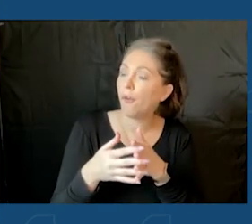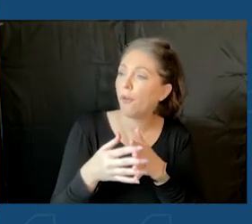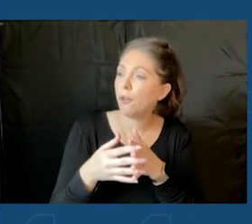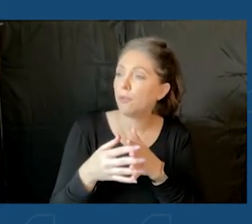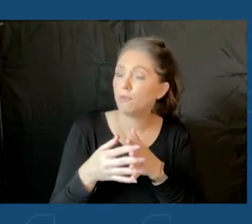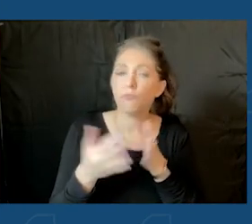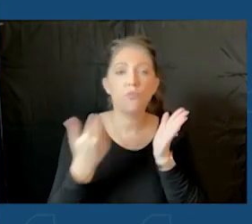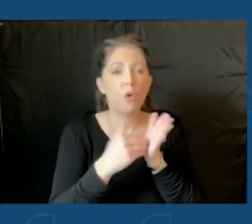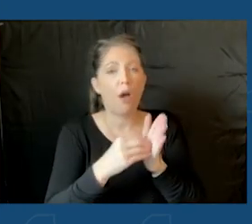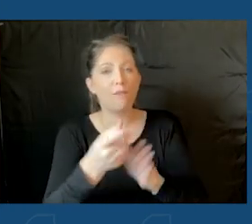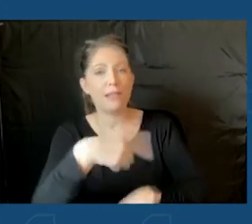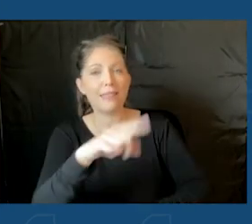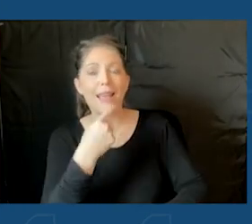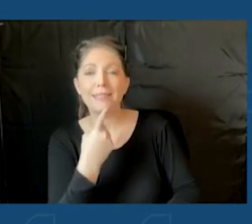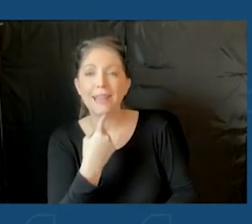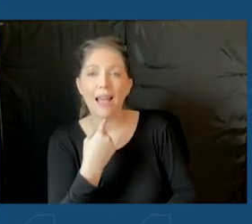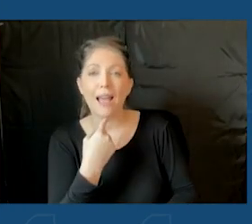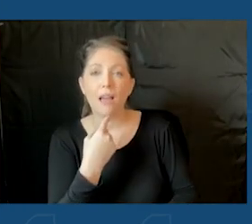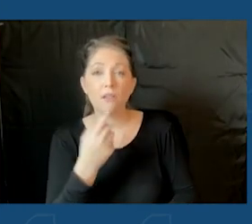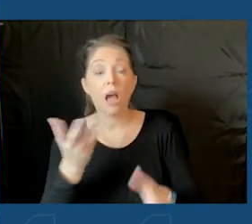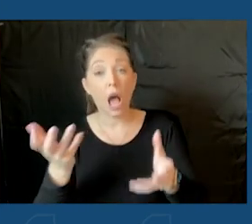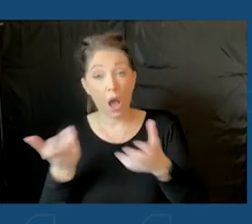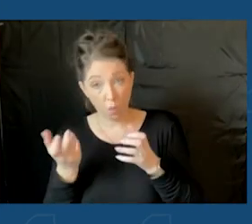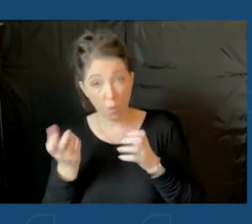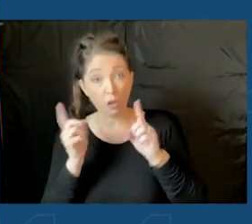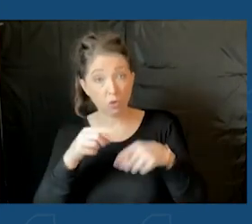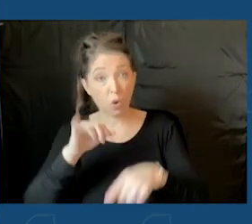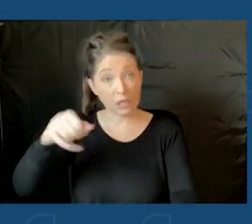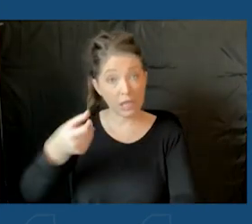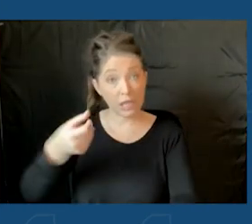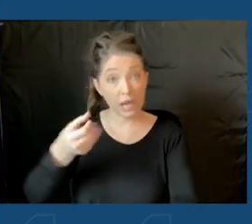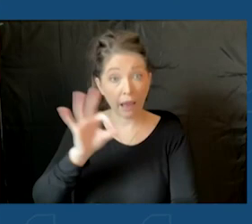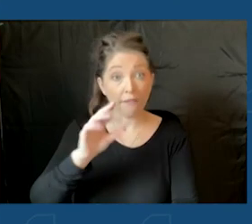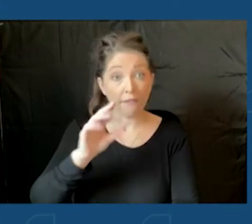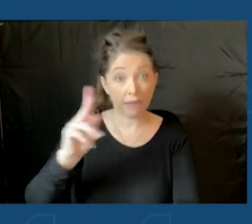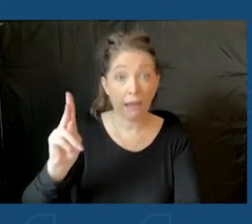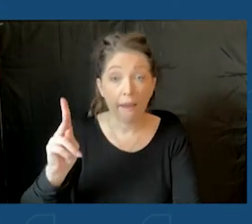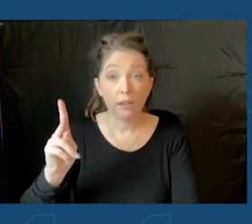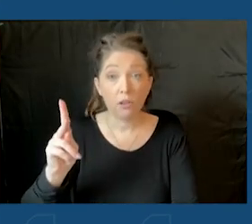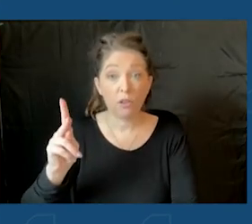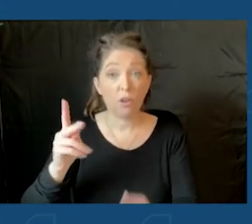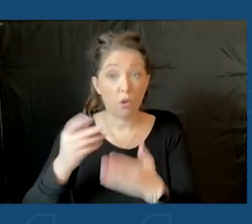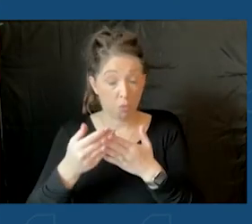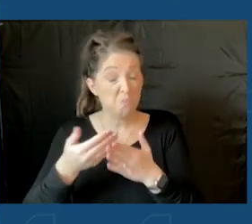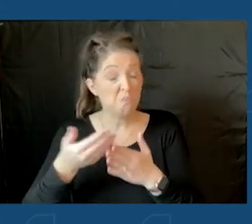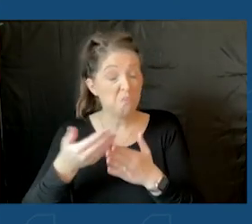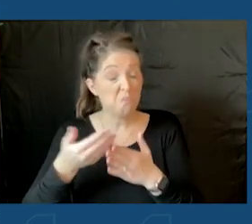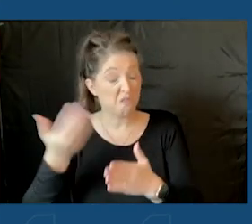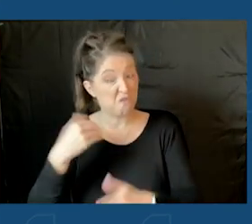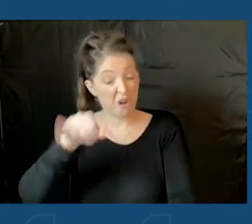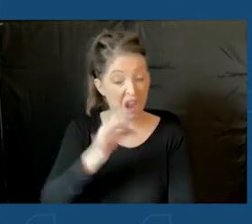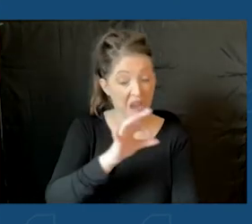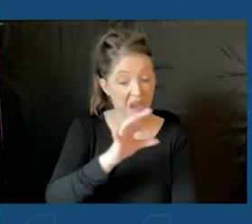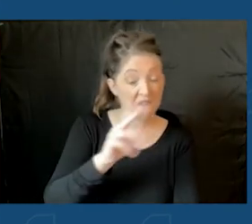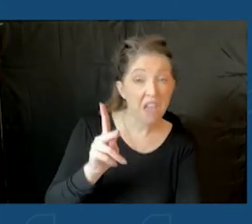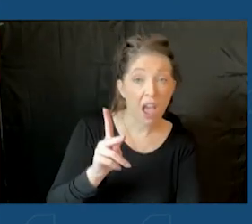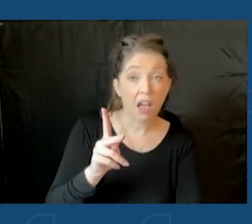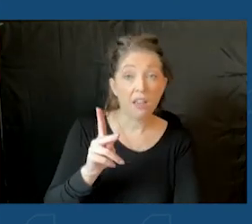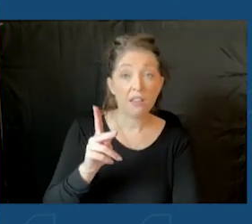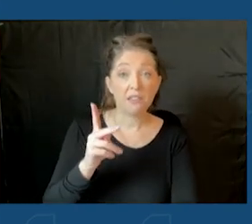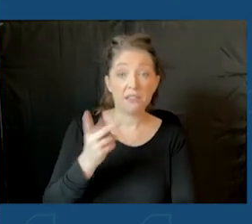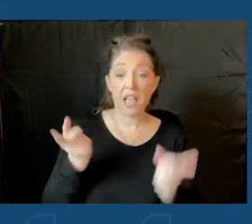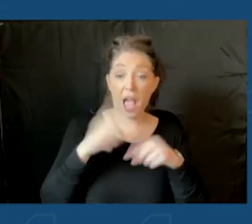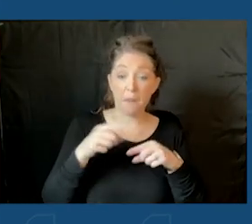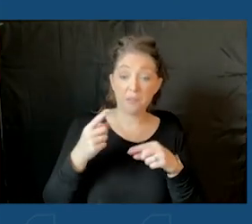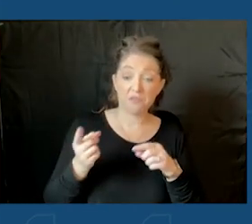Oftentimes they said, I want to come through JFK. I used to come through JFK, because when JFK was first created,